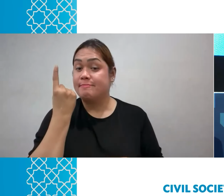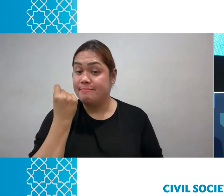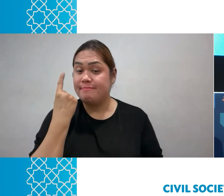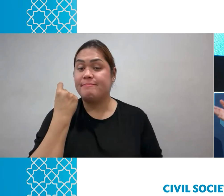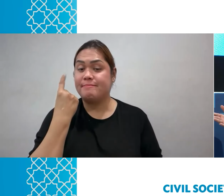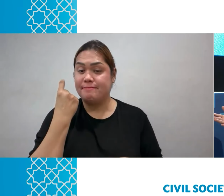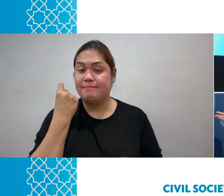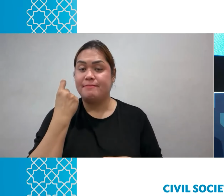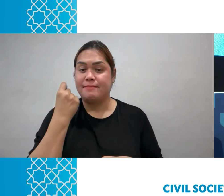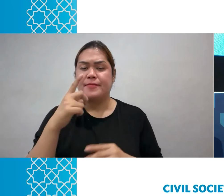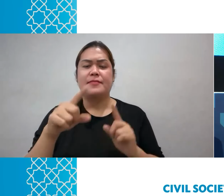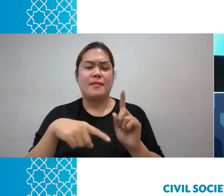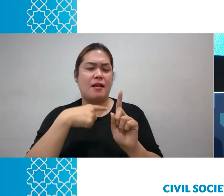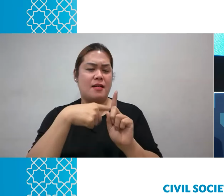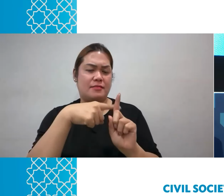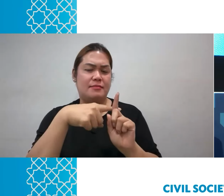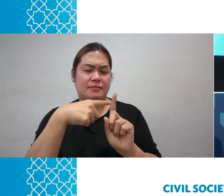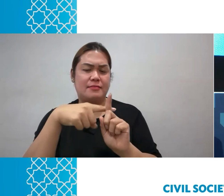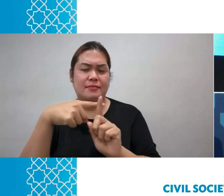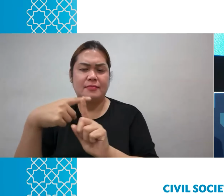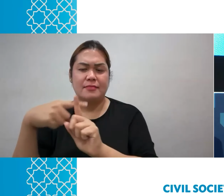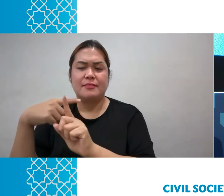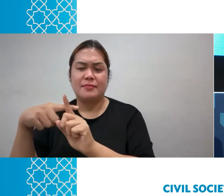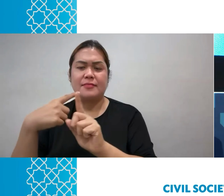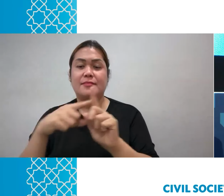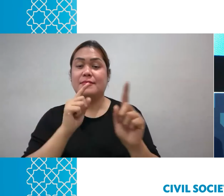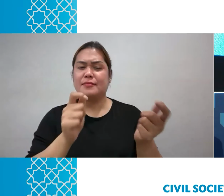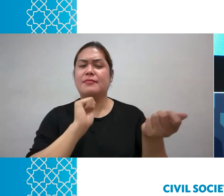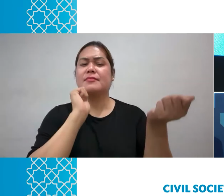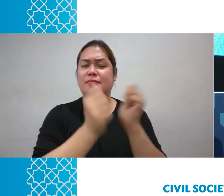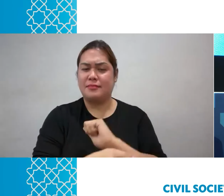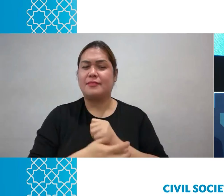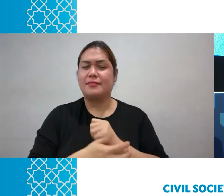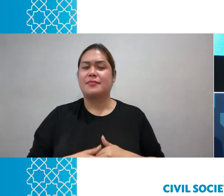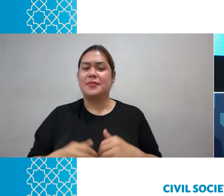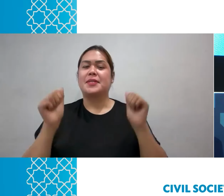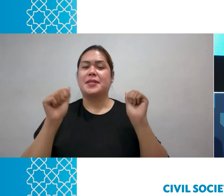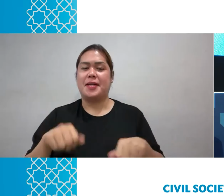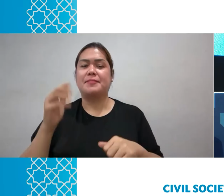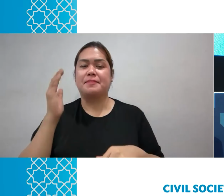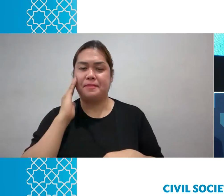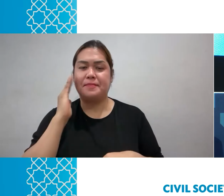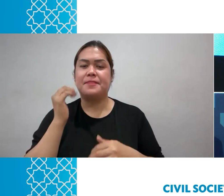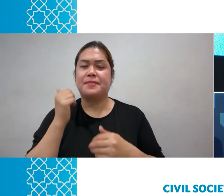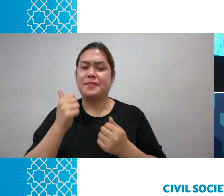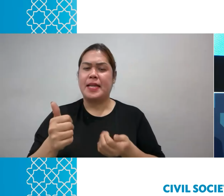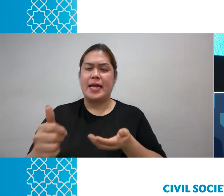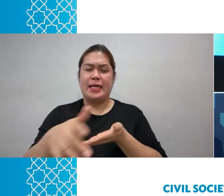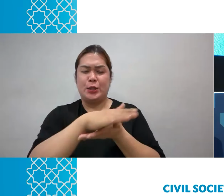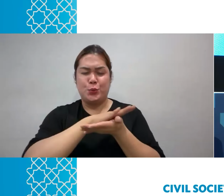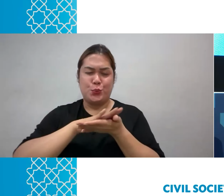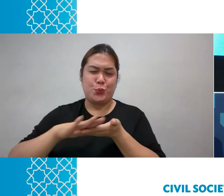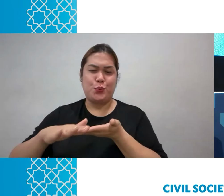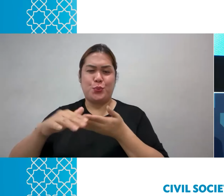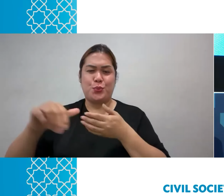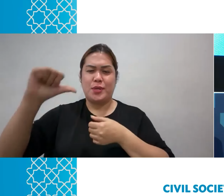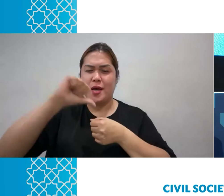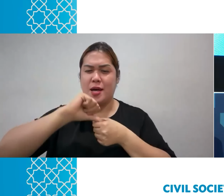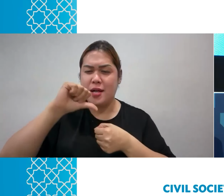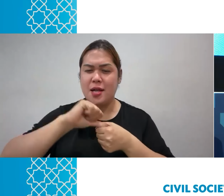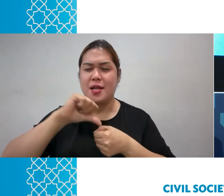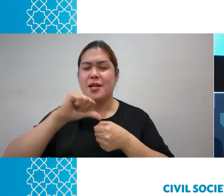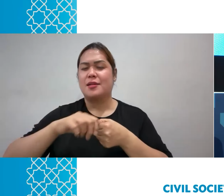positives of these transitions, they will automatically shift towards cleaner fuels. So this is kind of a thing that we can do better